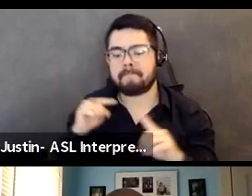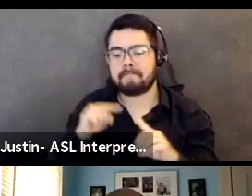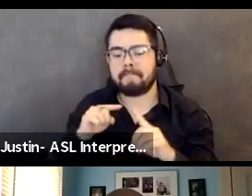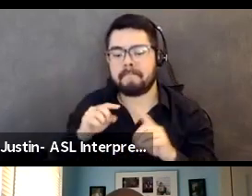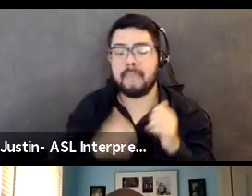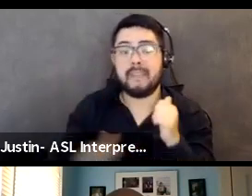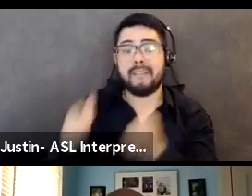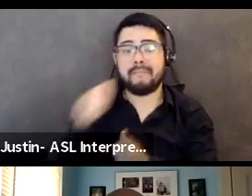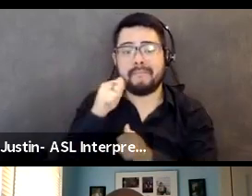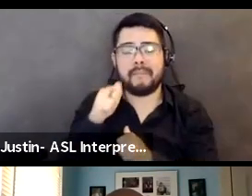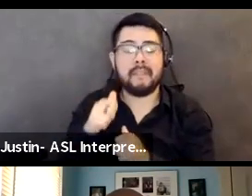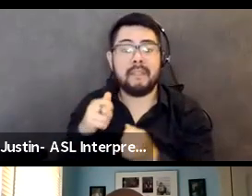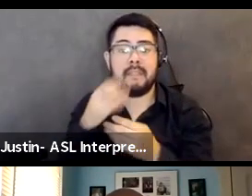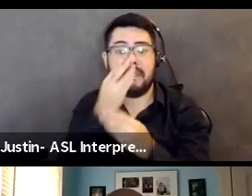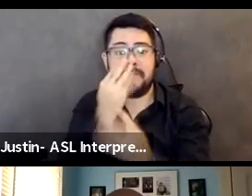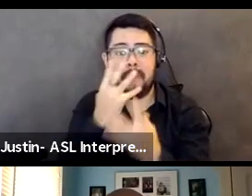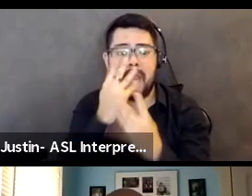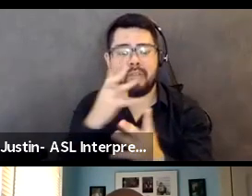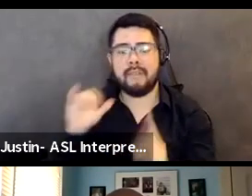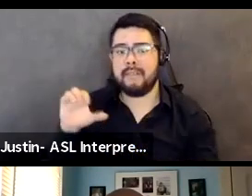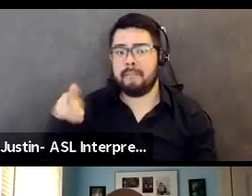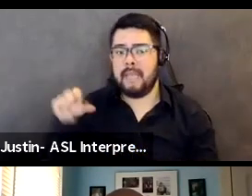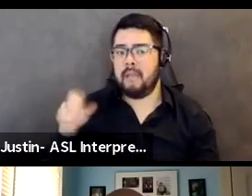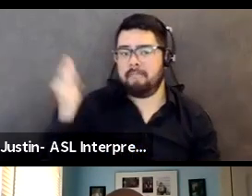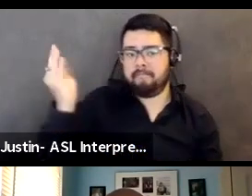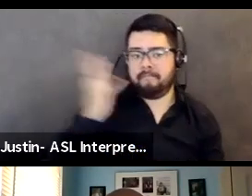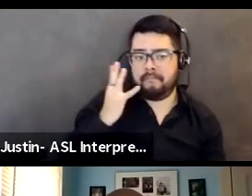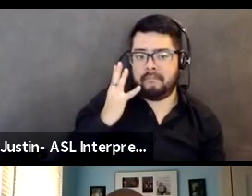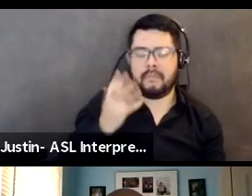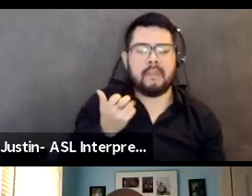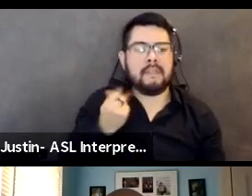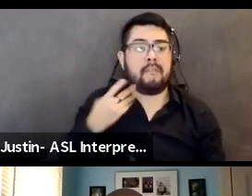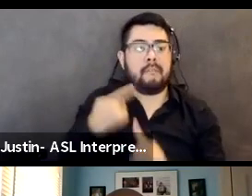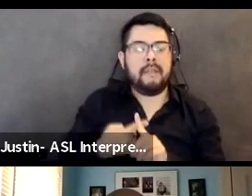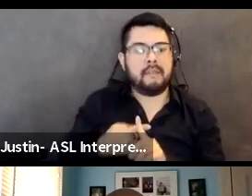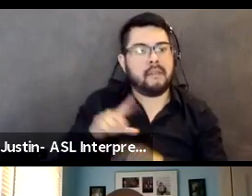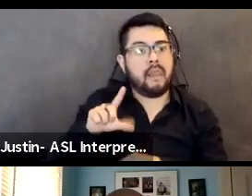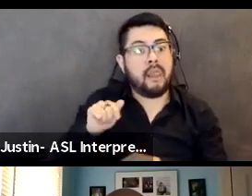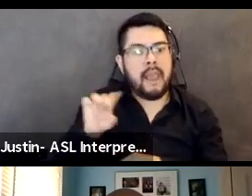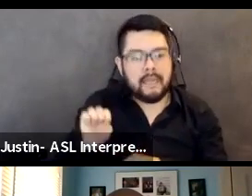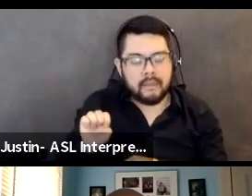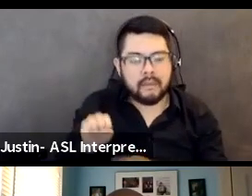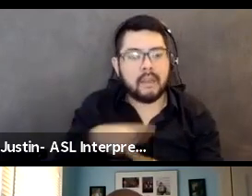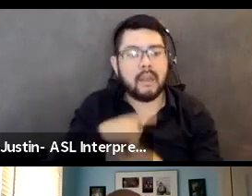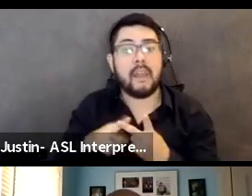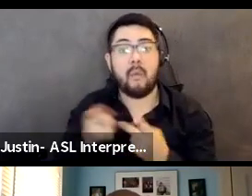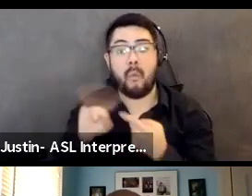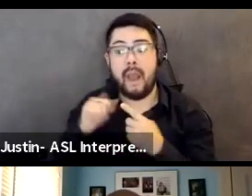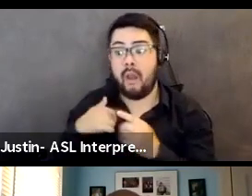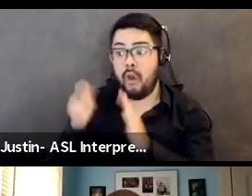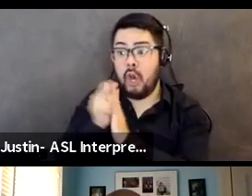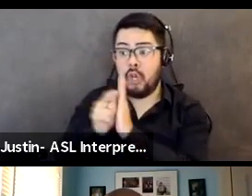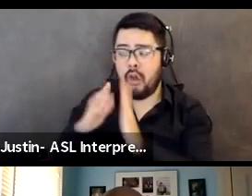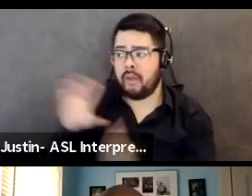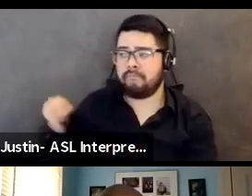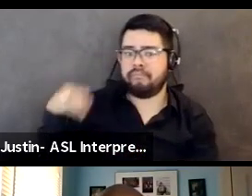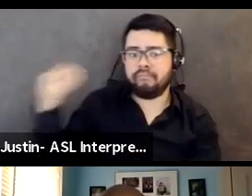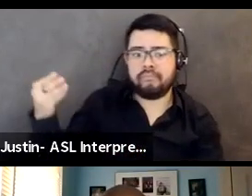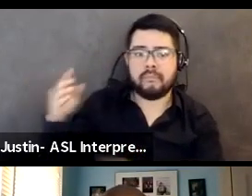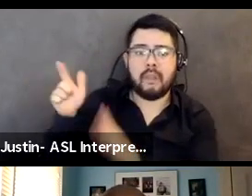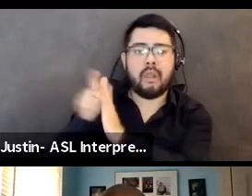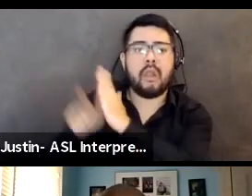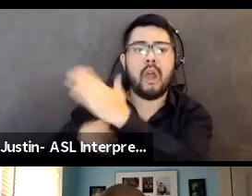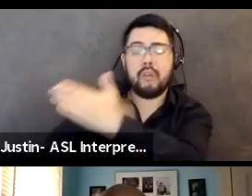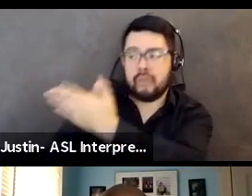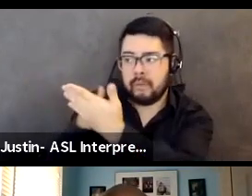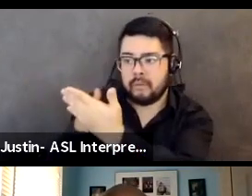compensation data that cps provided to us several months late and only after our attorney served them with a lawsuit he planned to file